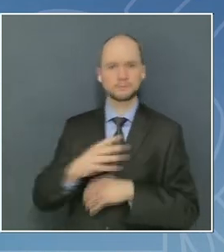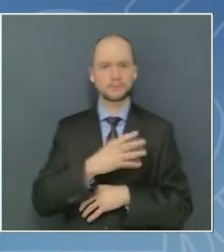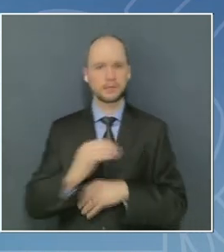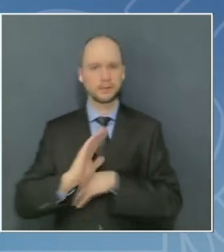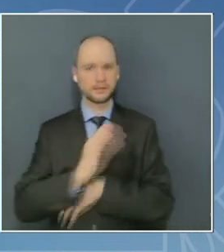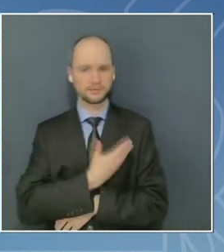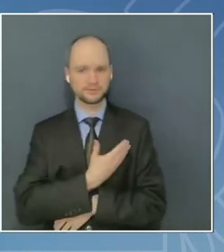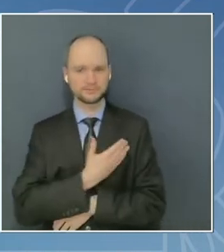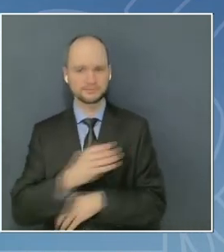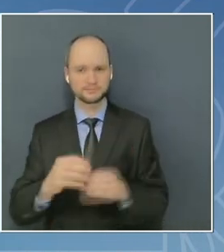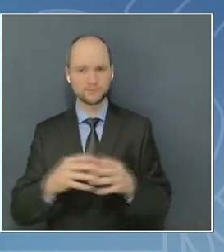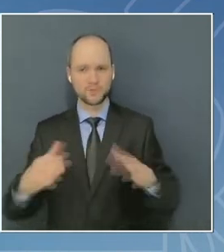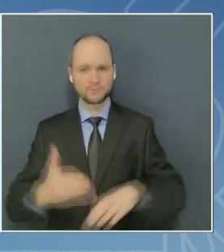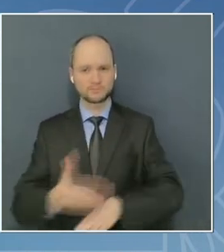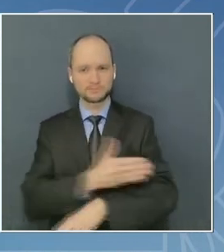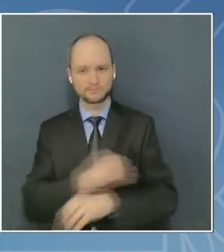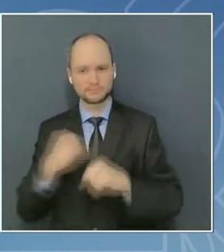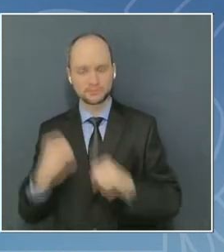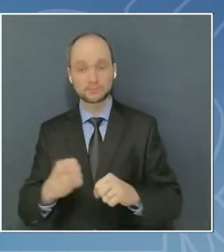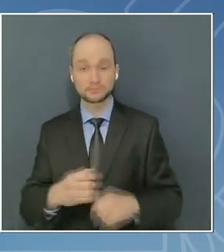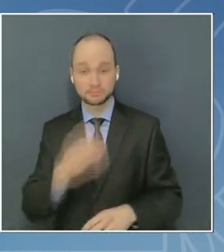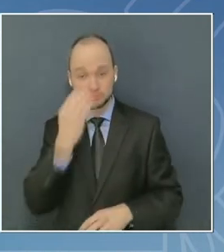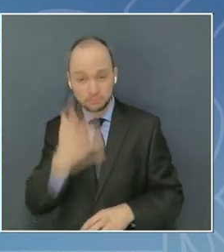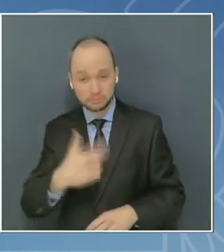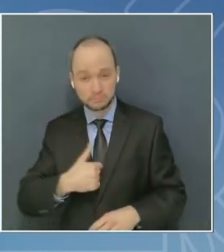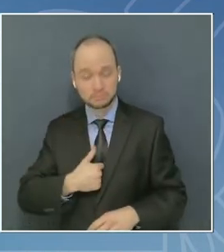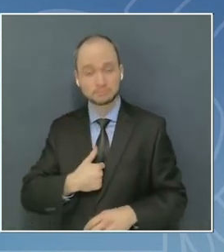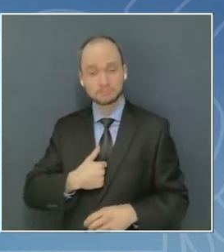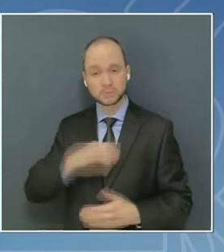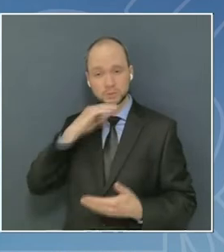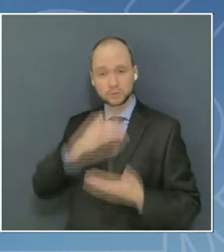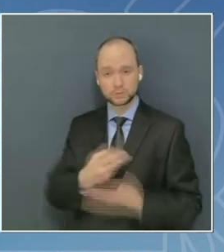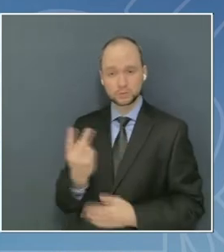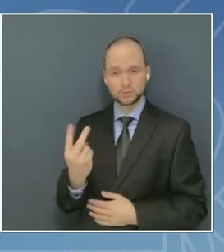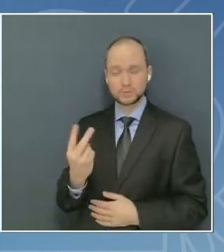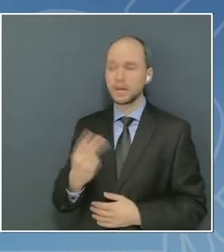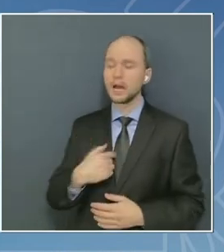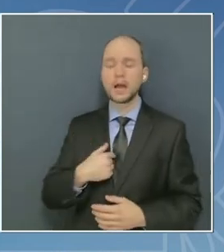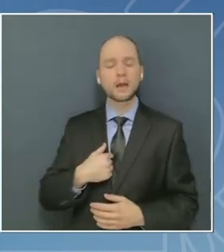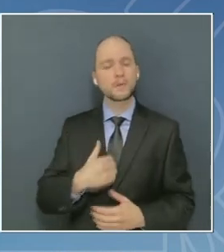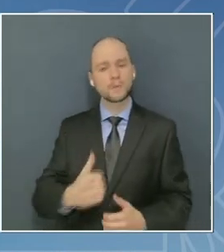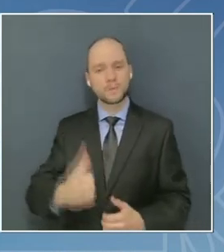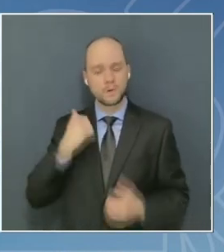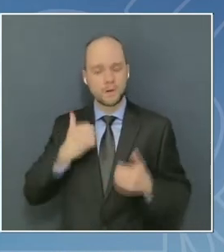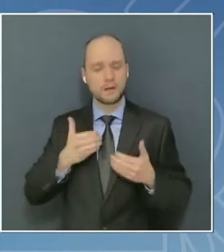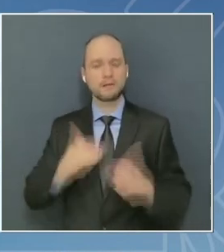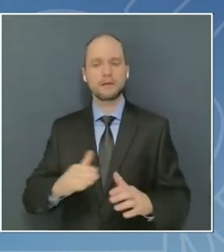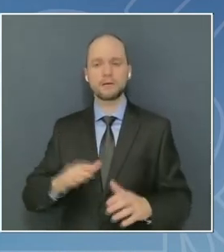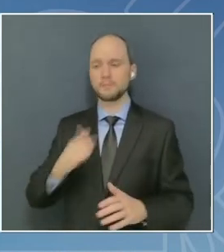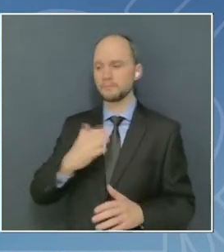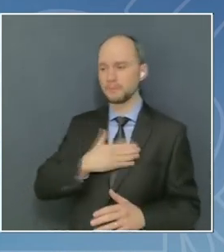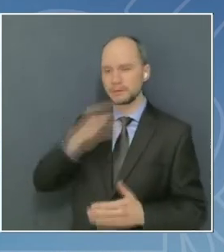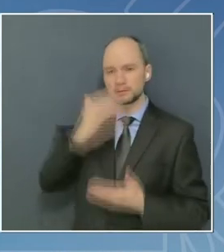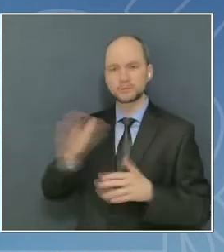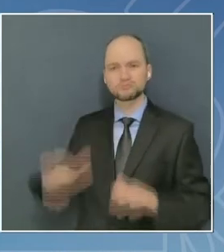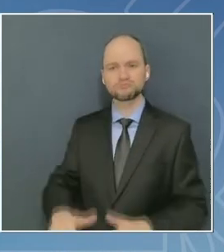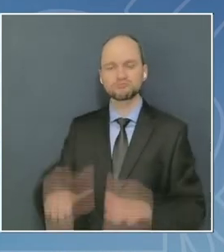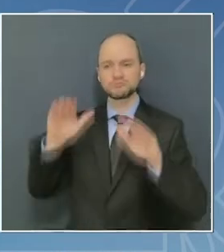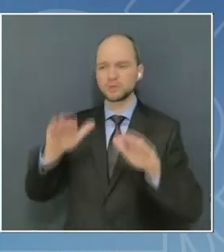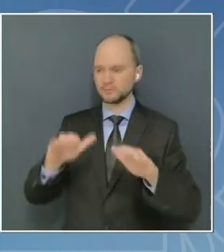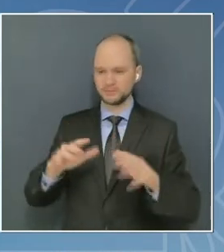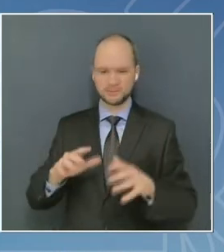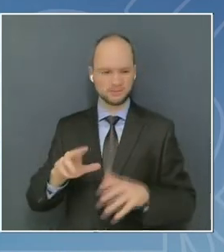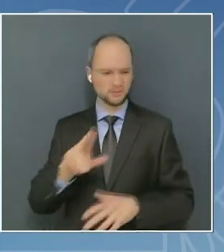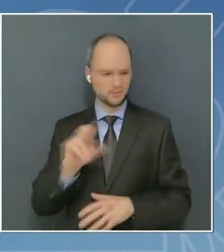daughters, and I refuse to let either one of them grow up in a nation still marred by the same bigotry and violence that has plagued us for too many